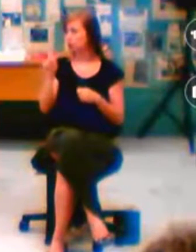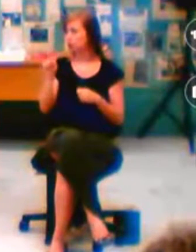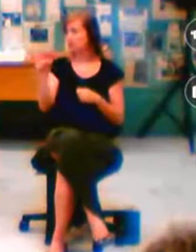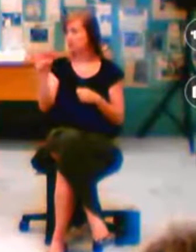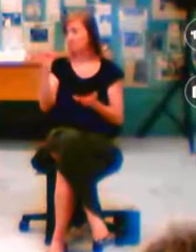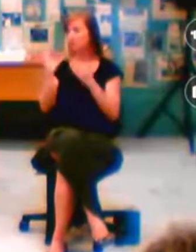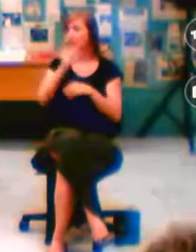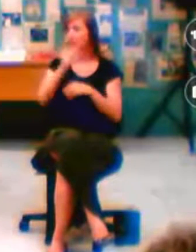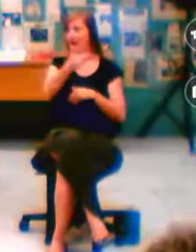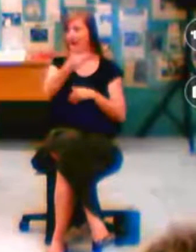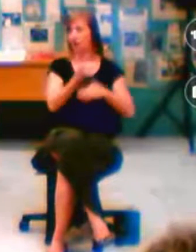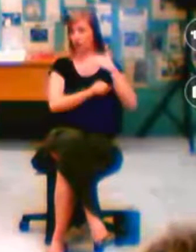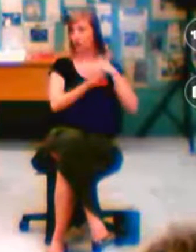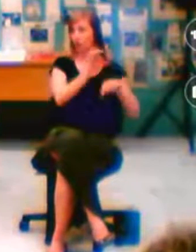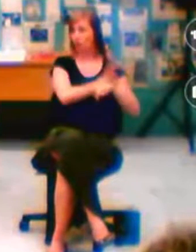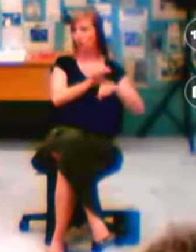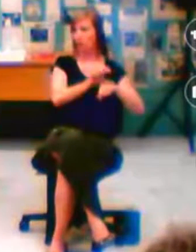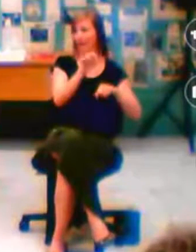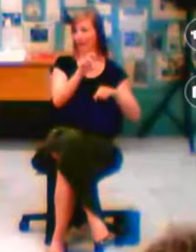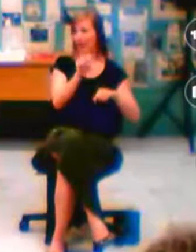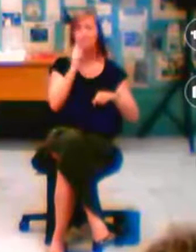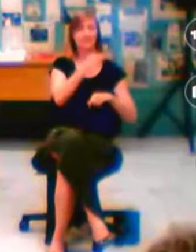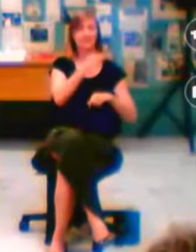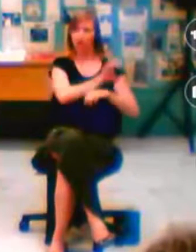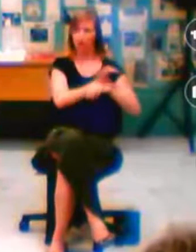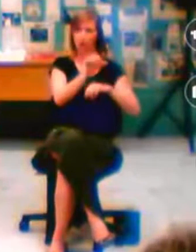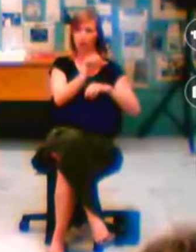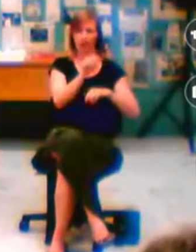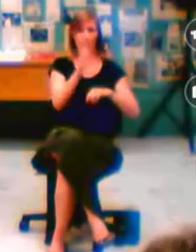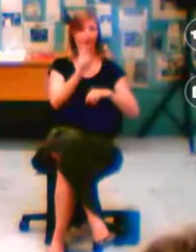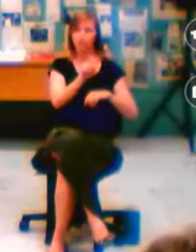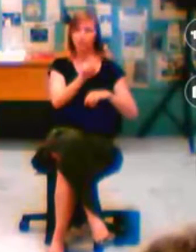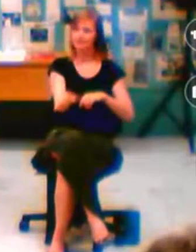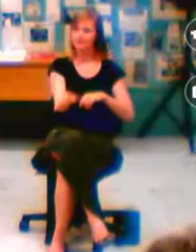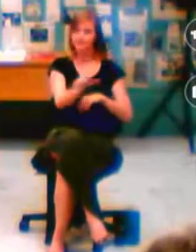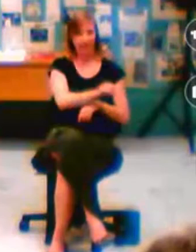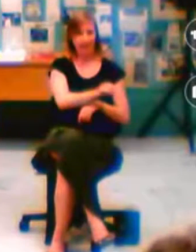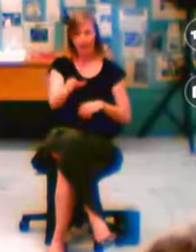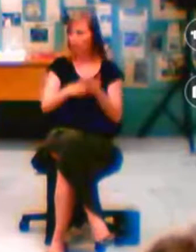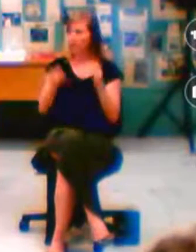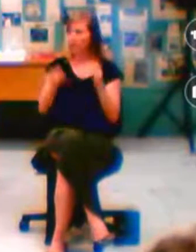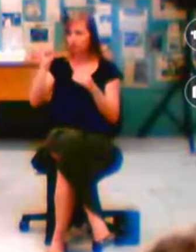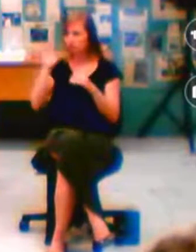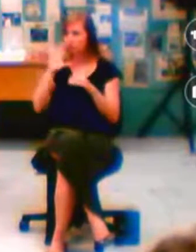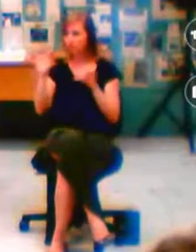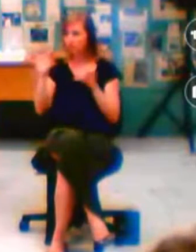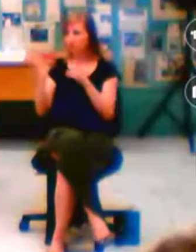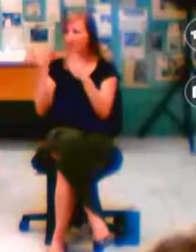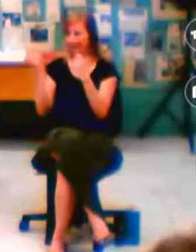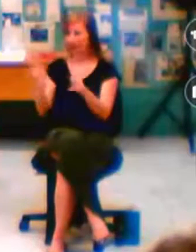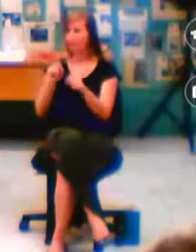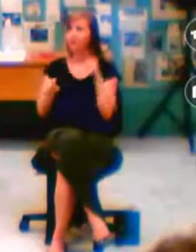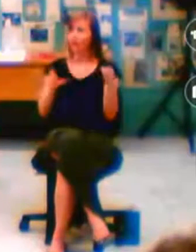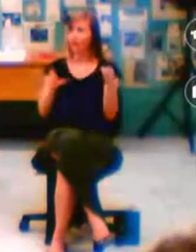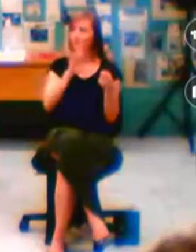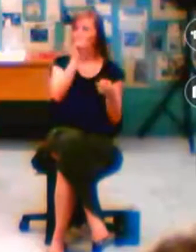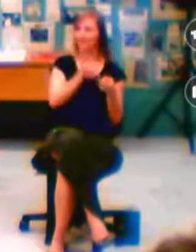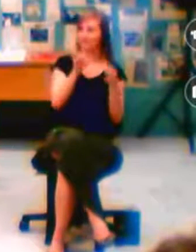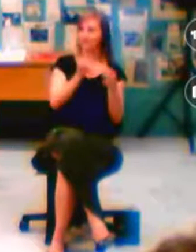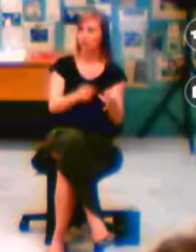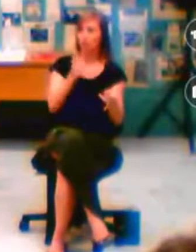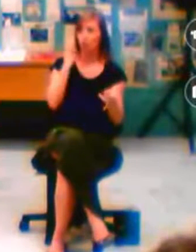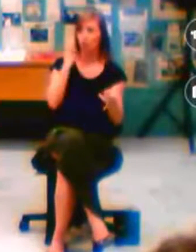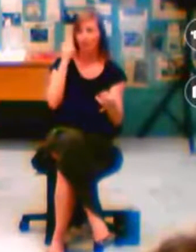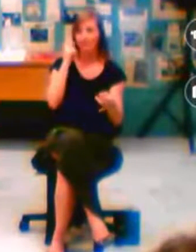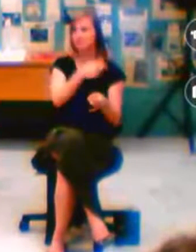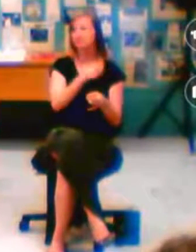Colorado. I mean, that's just the thing that logically makes sense, period. In terms of insurance brokers, you know, maybe they'll be hired